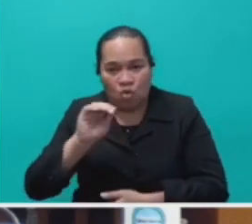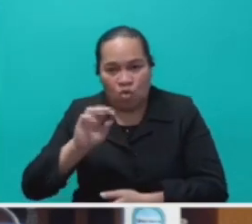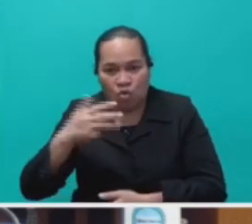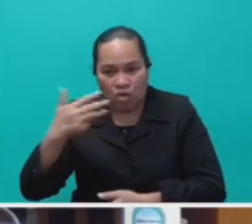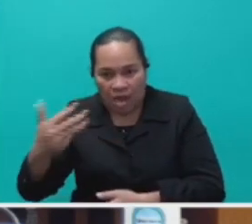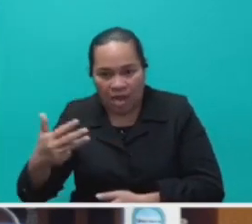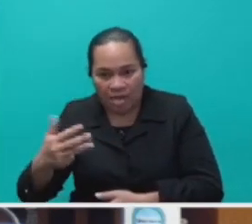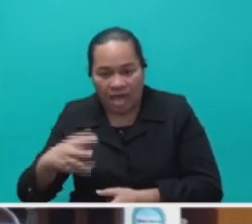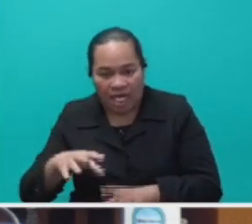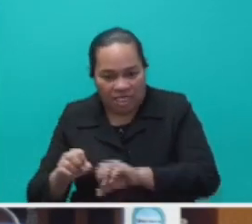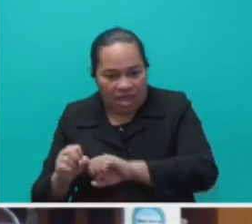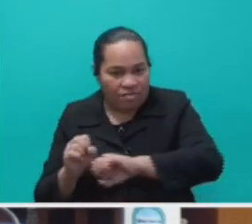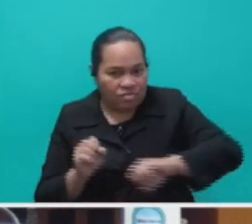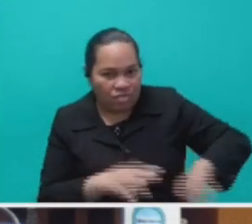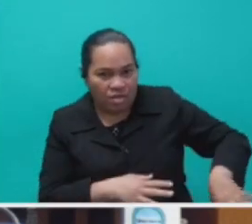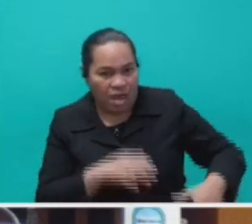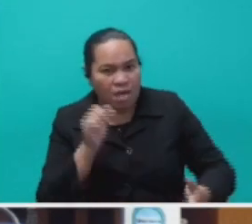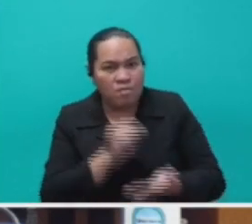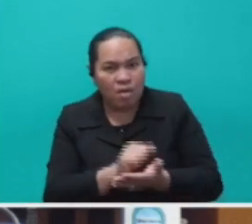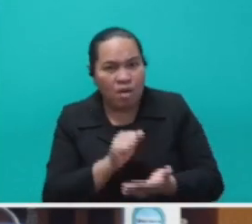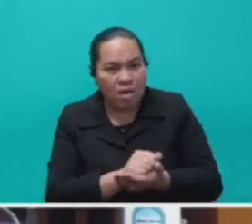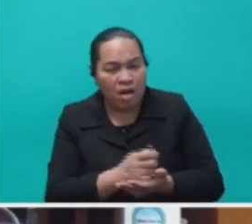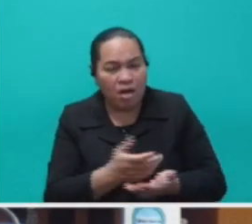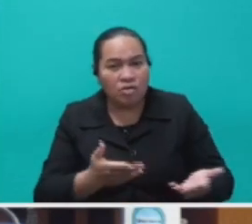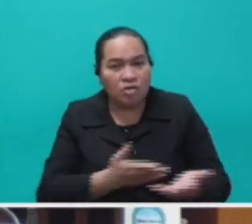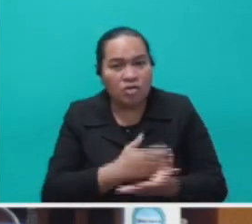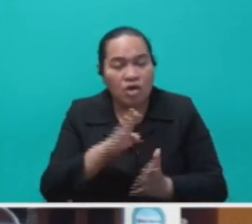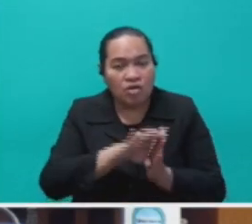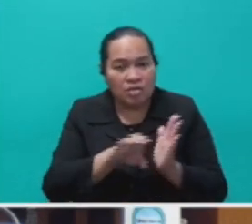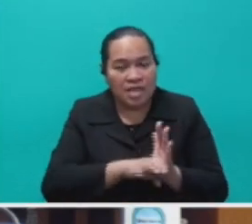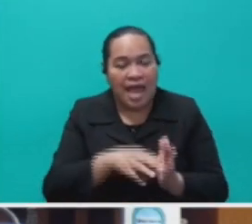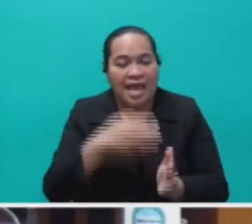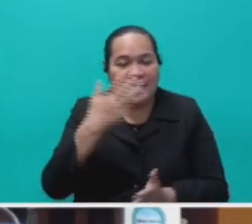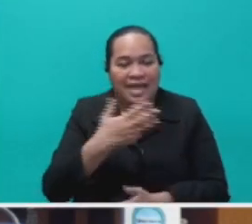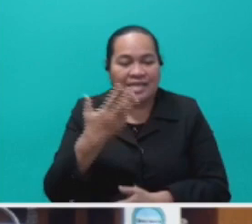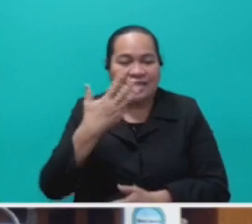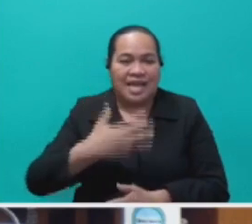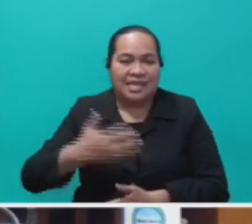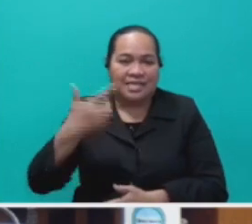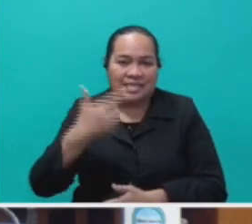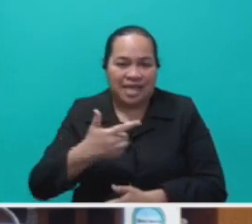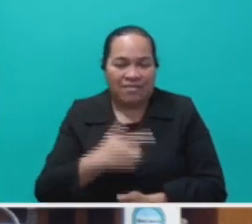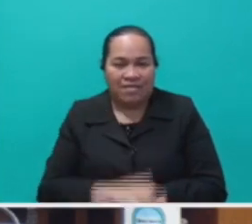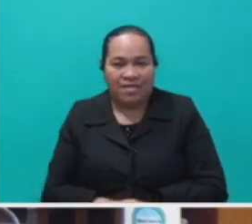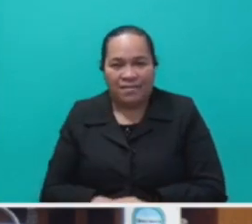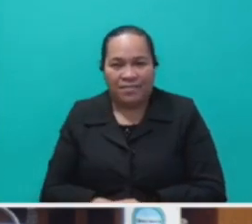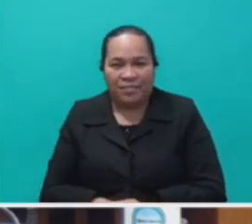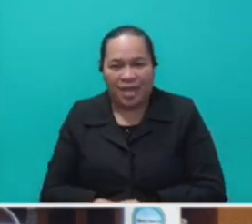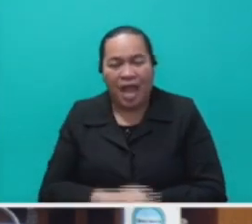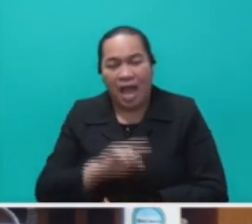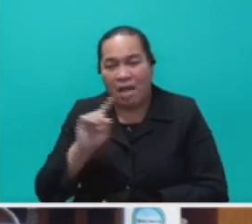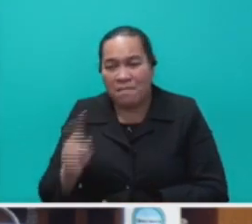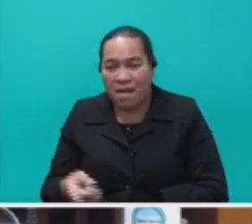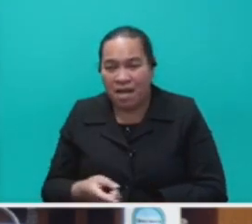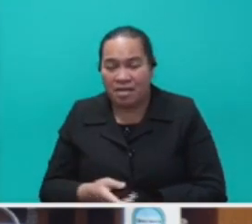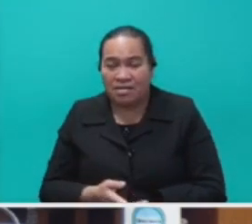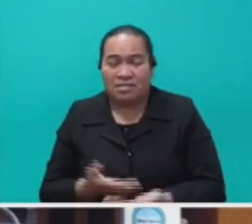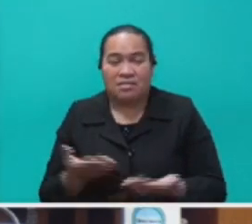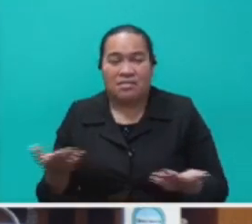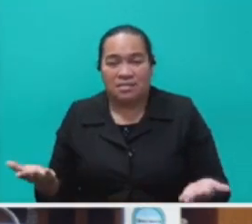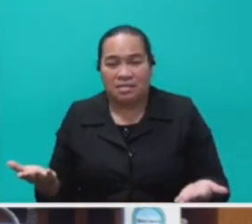away a properly consulted Constitution of 1997. Yet, Mr. Speaker,